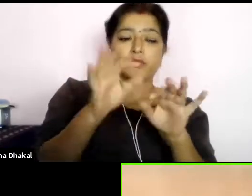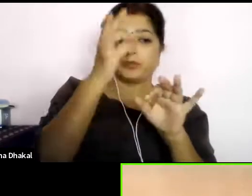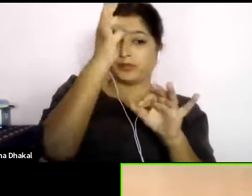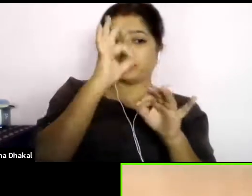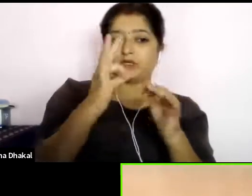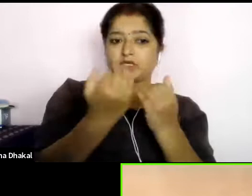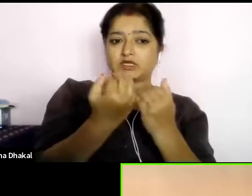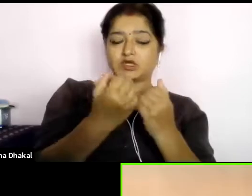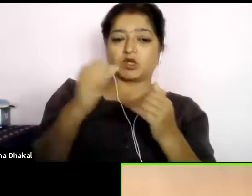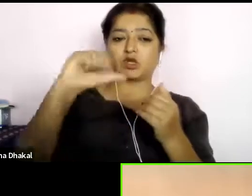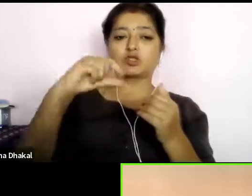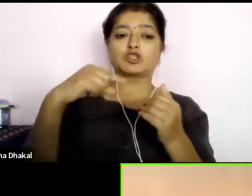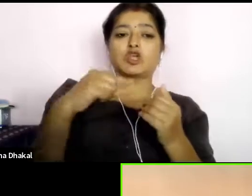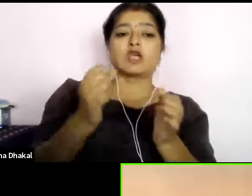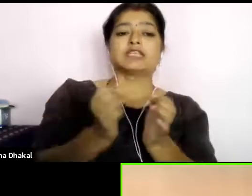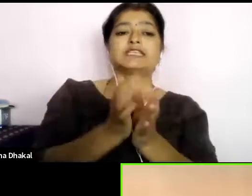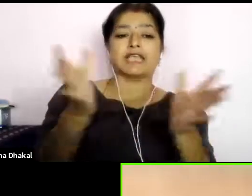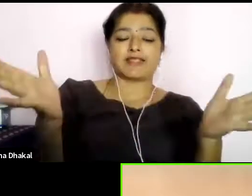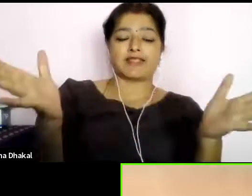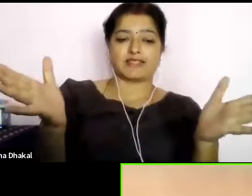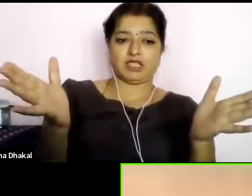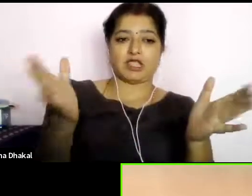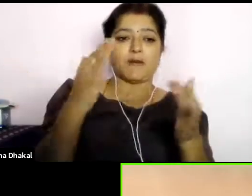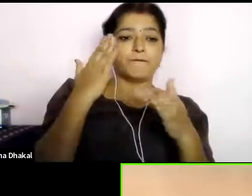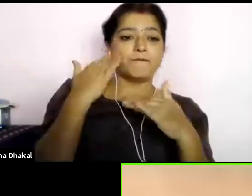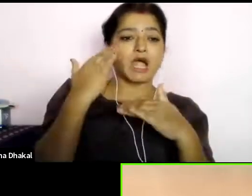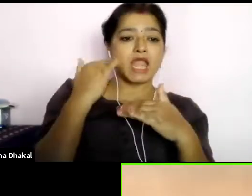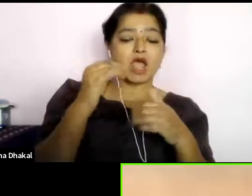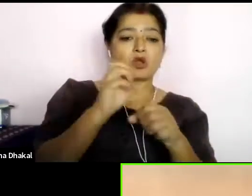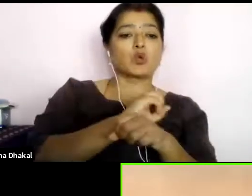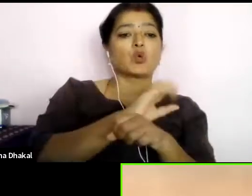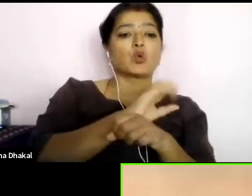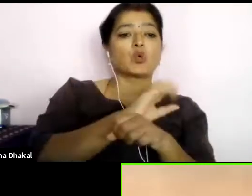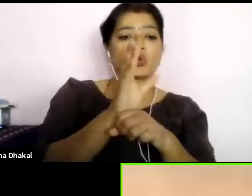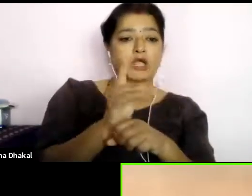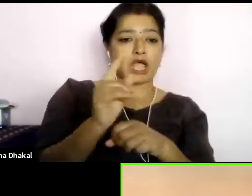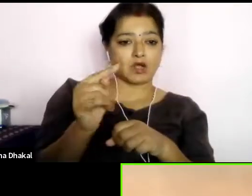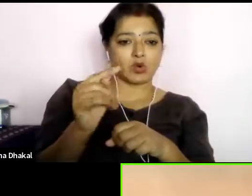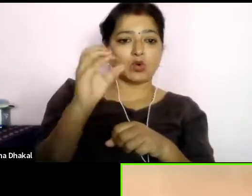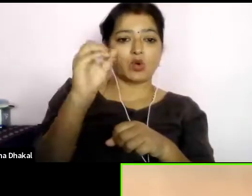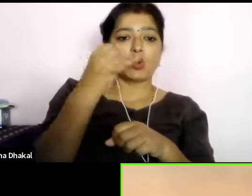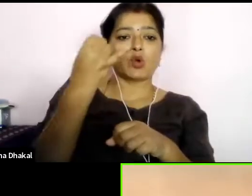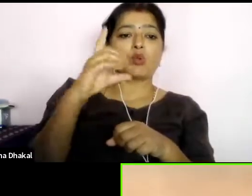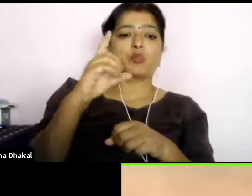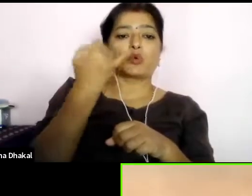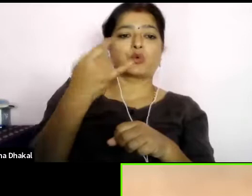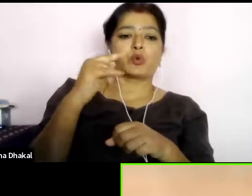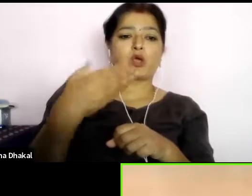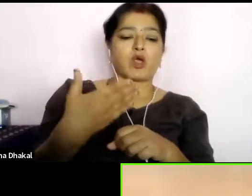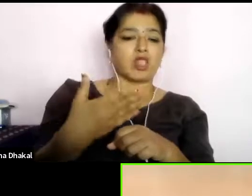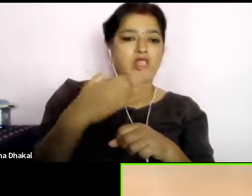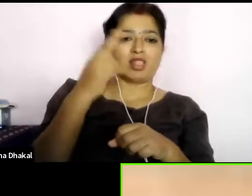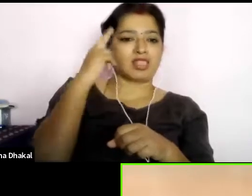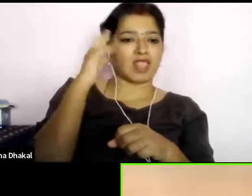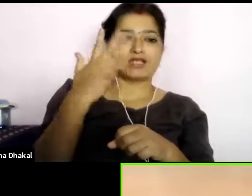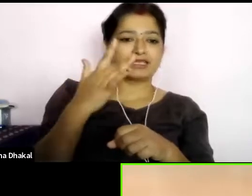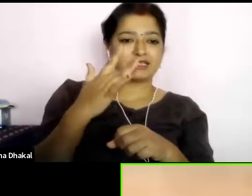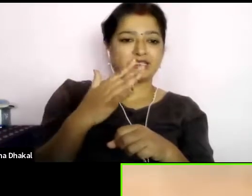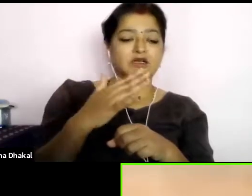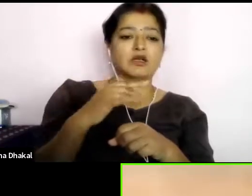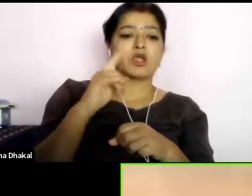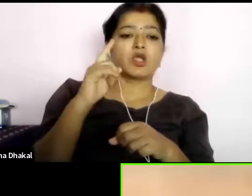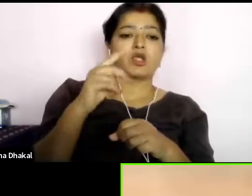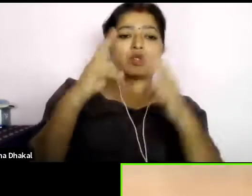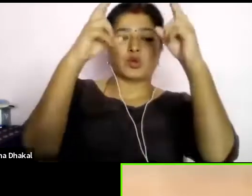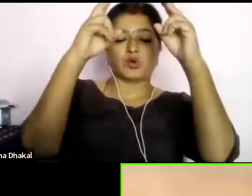quarantine and the COVID protocol was not accessible for them. And we had also asked them about